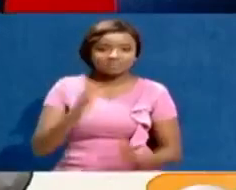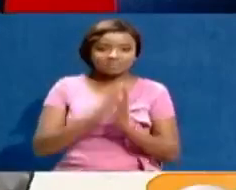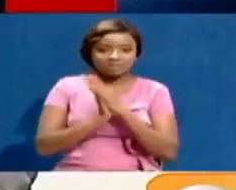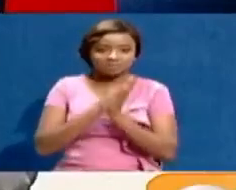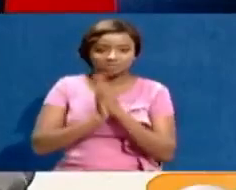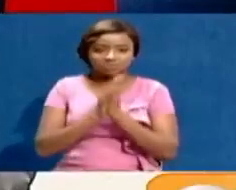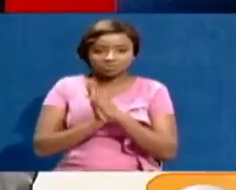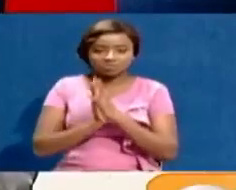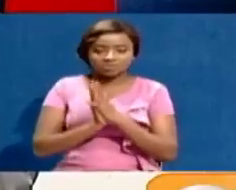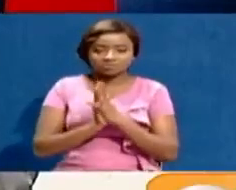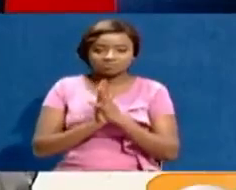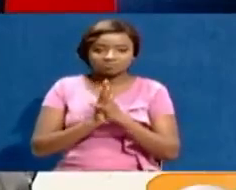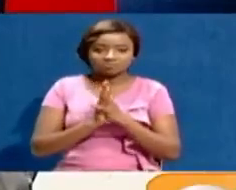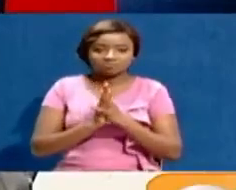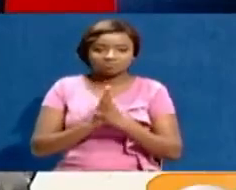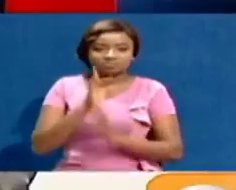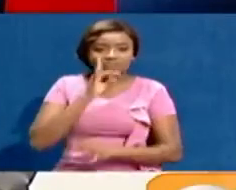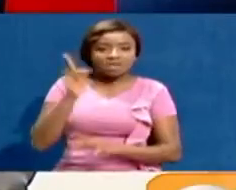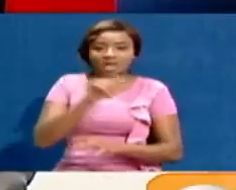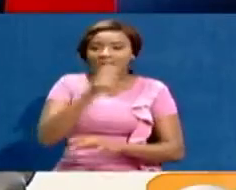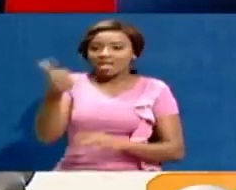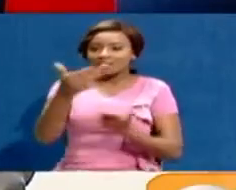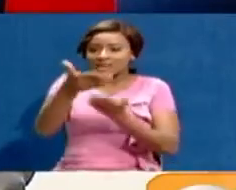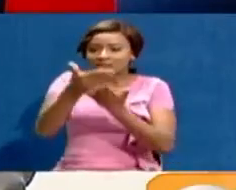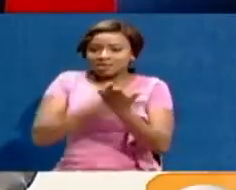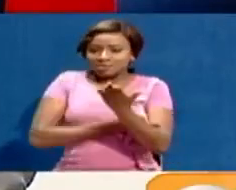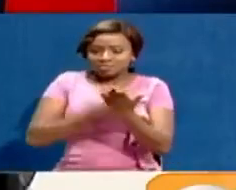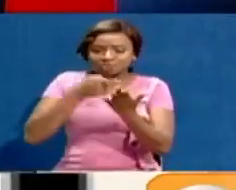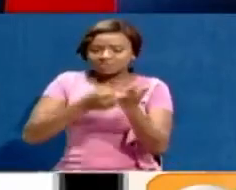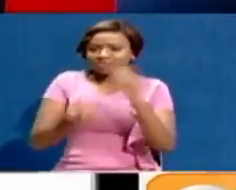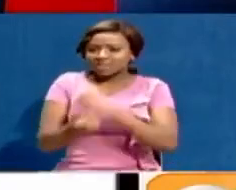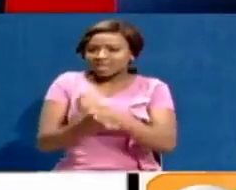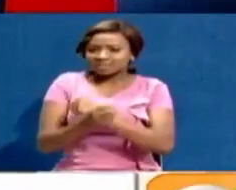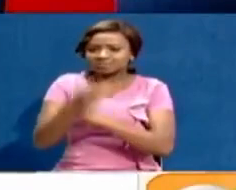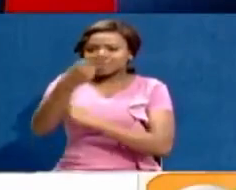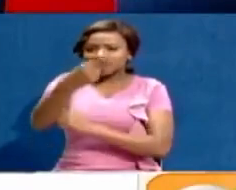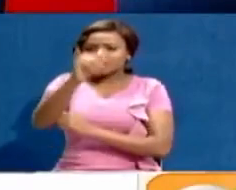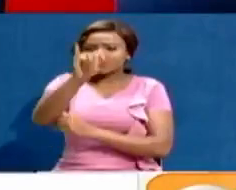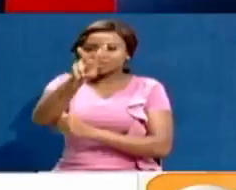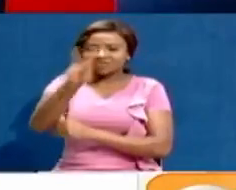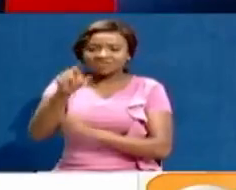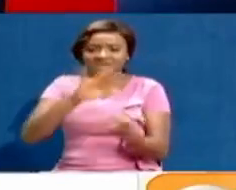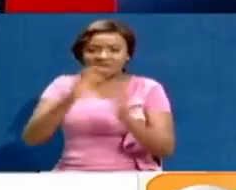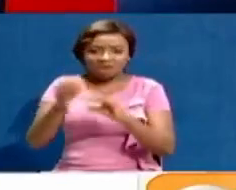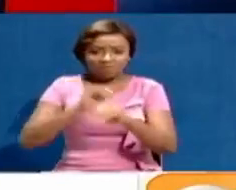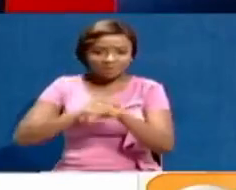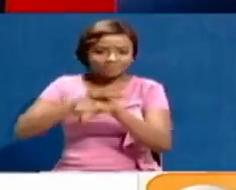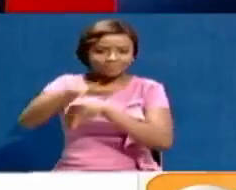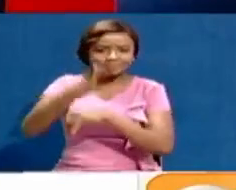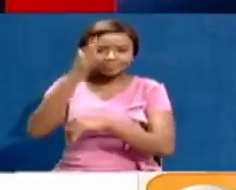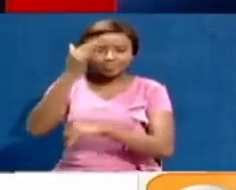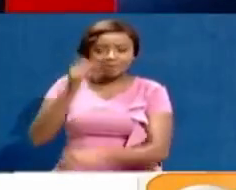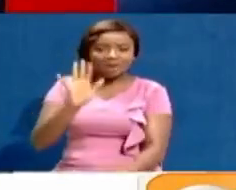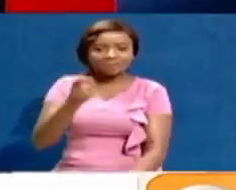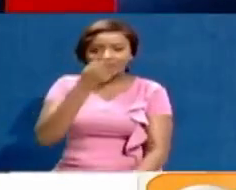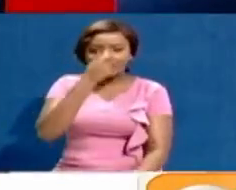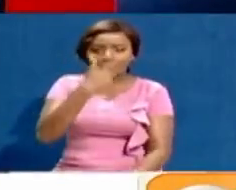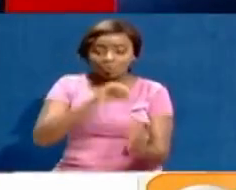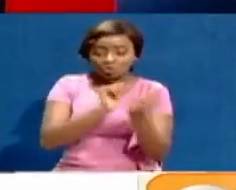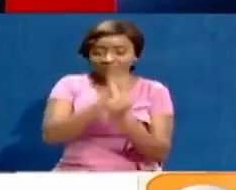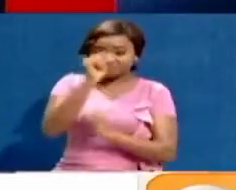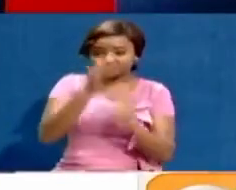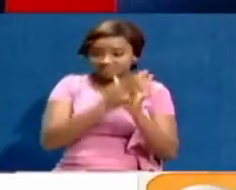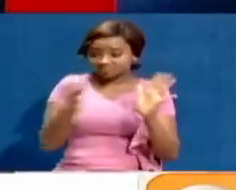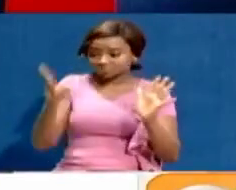Now, let's get more details from a new report out, HIV pandemic, where the report says that young adults aged between 15 and 29 years